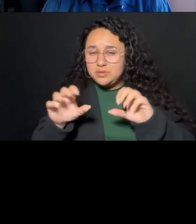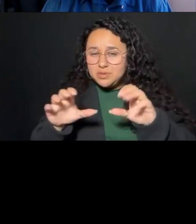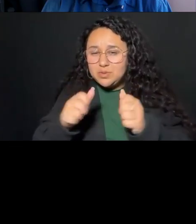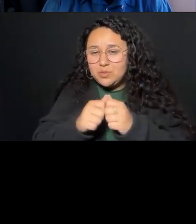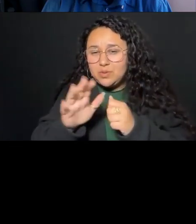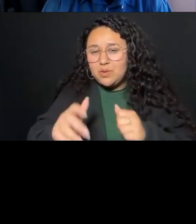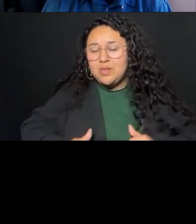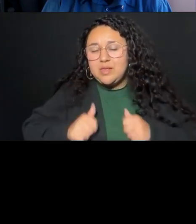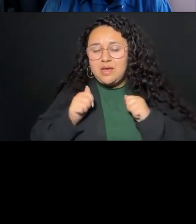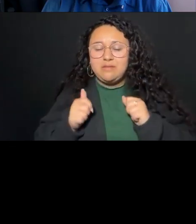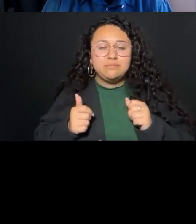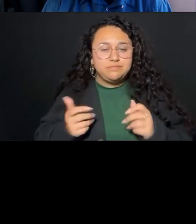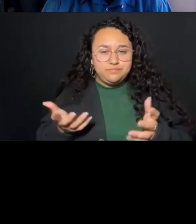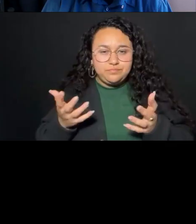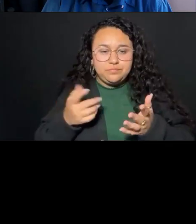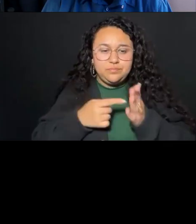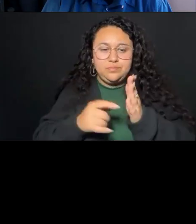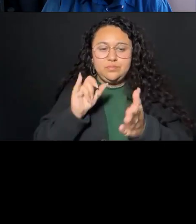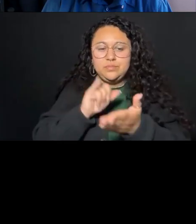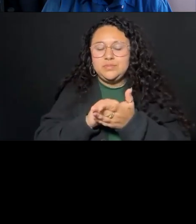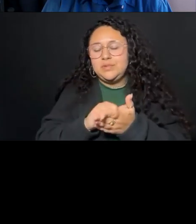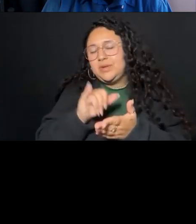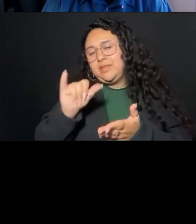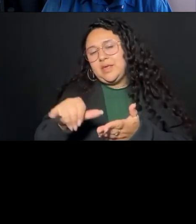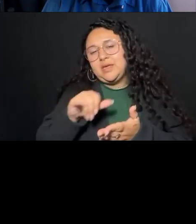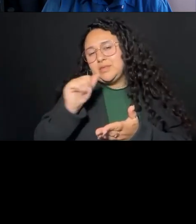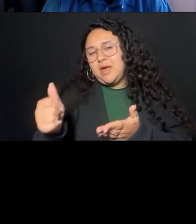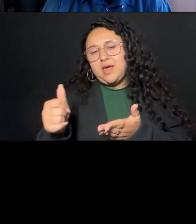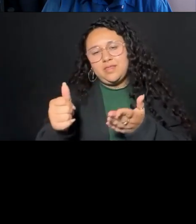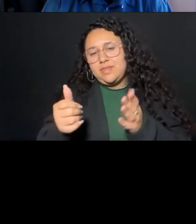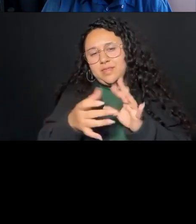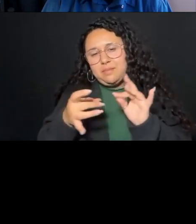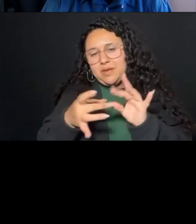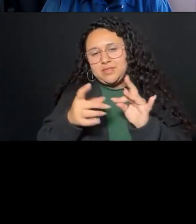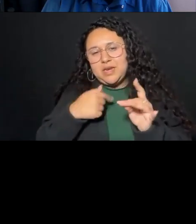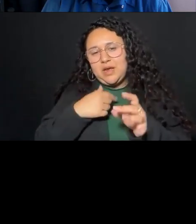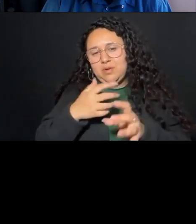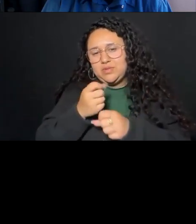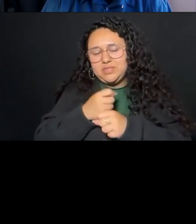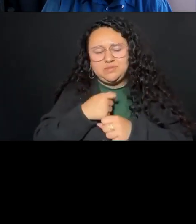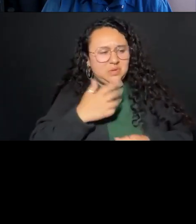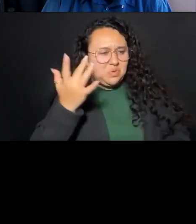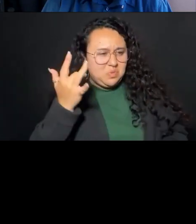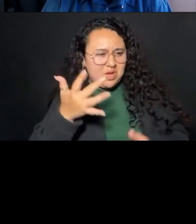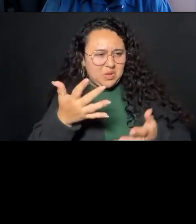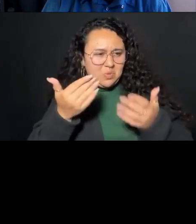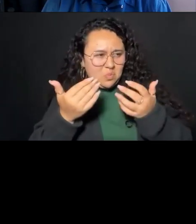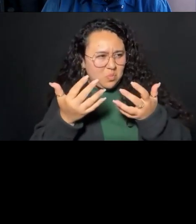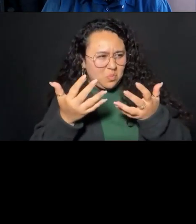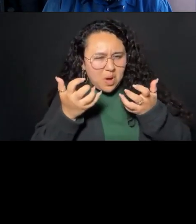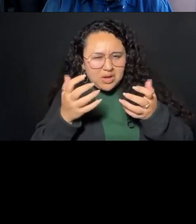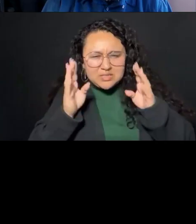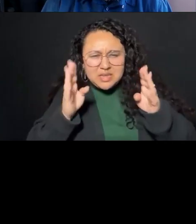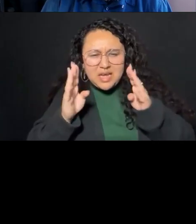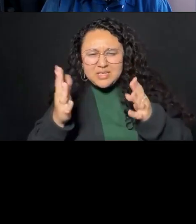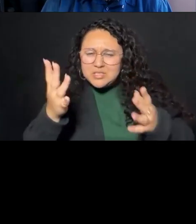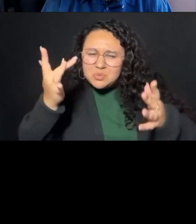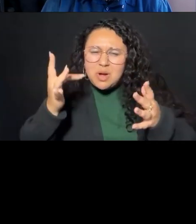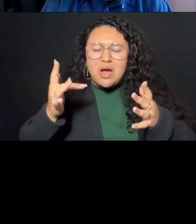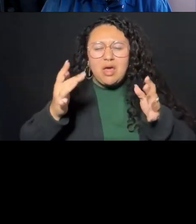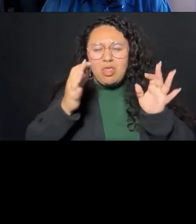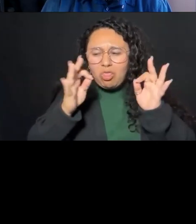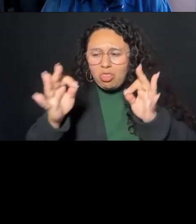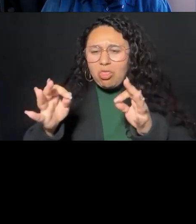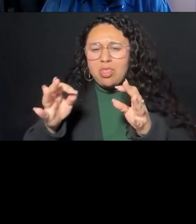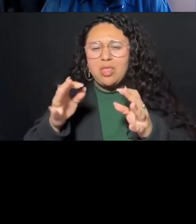life. Um, that was not the message I got. The message I got was like, why do you want attention? Like, why are you like making us